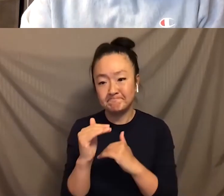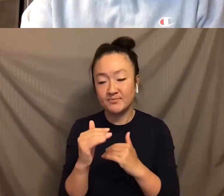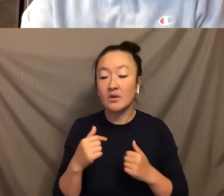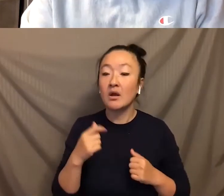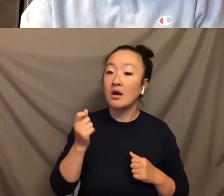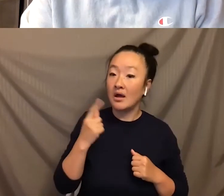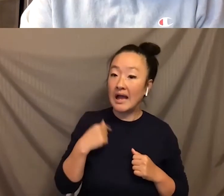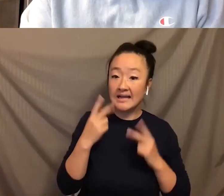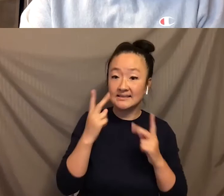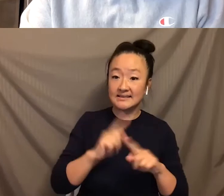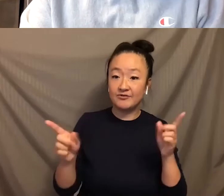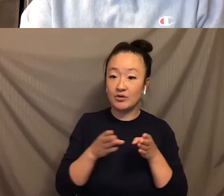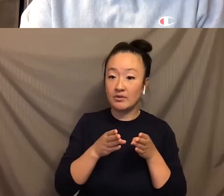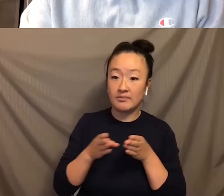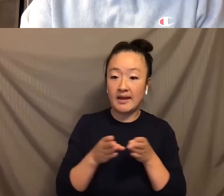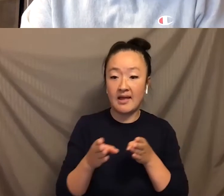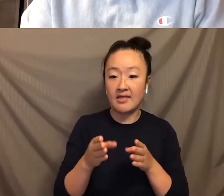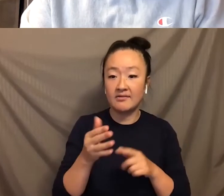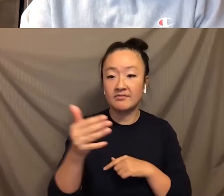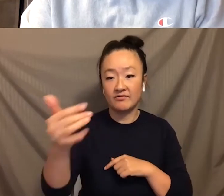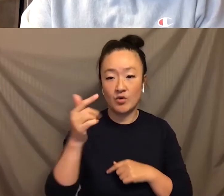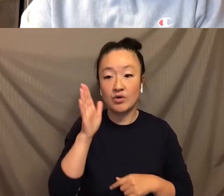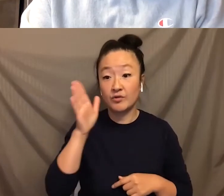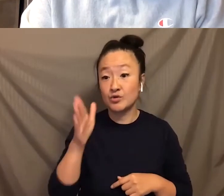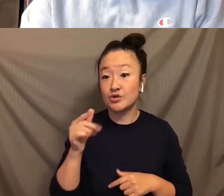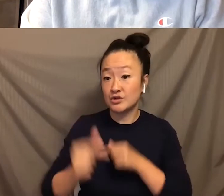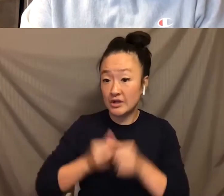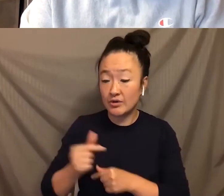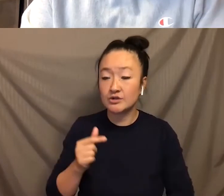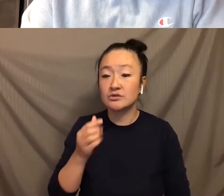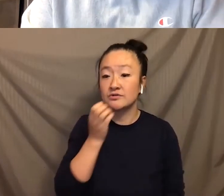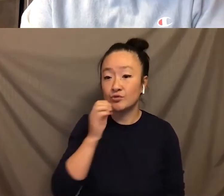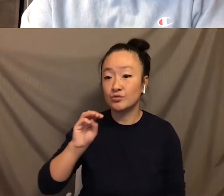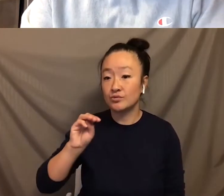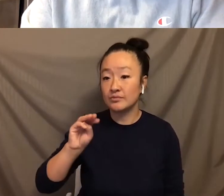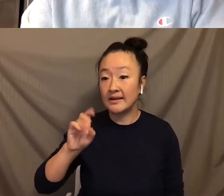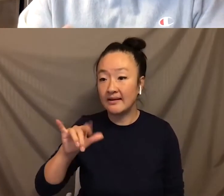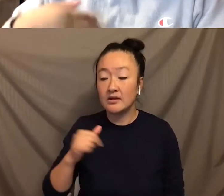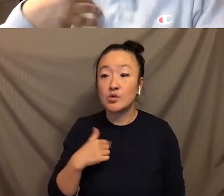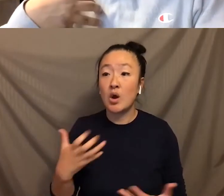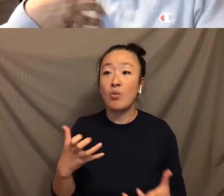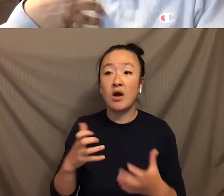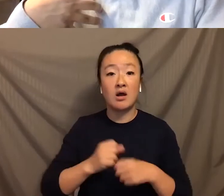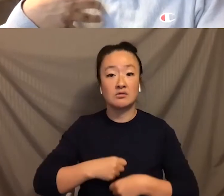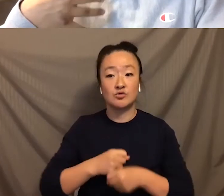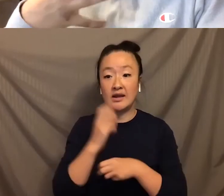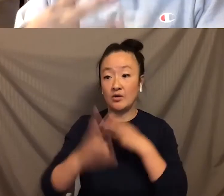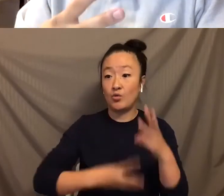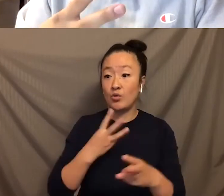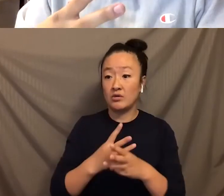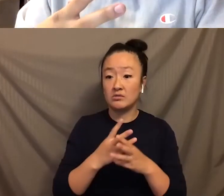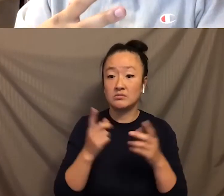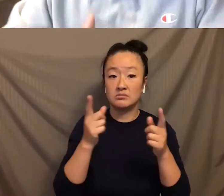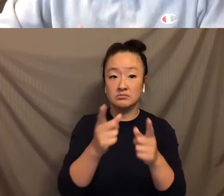forward for future generations in food media, and I would like to create a world in which